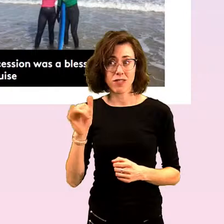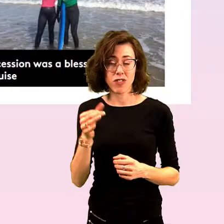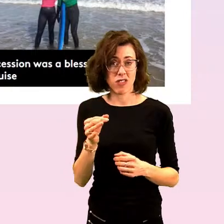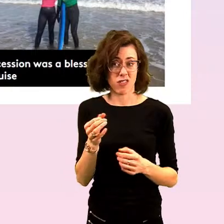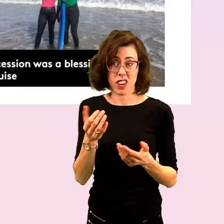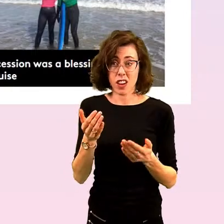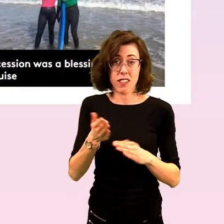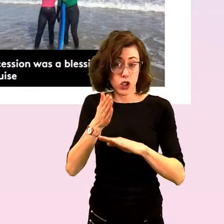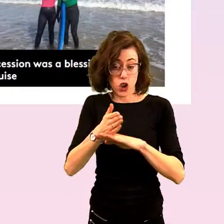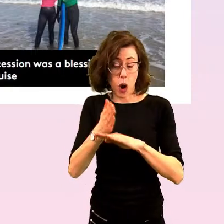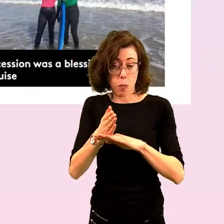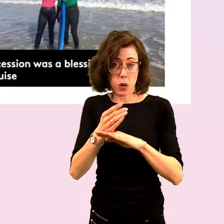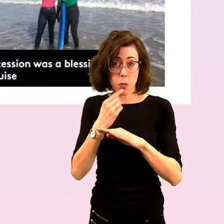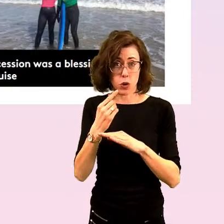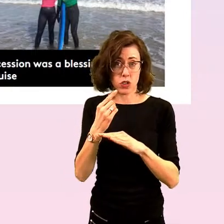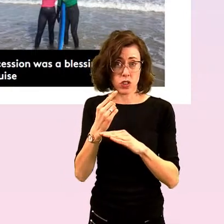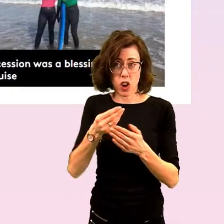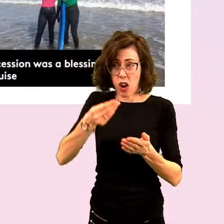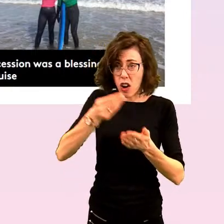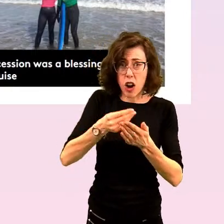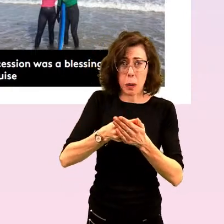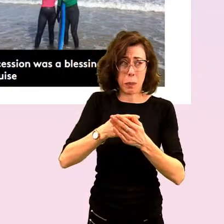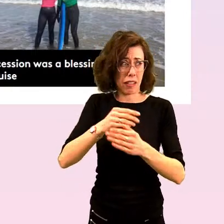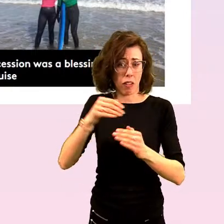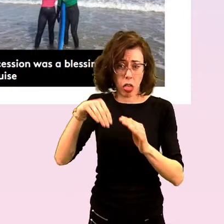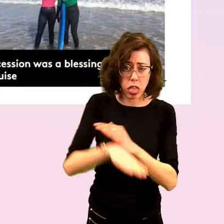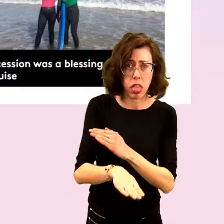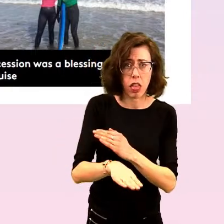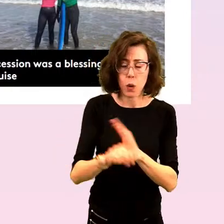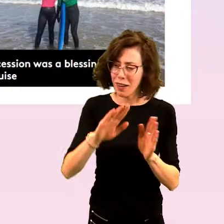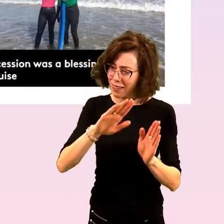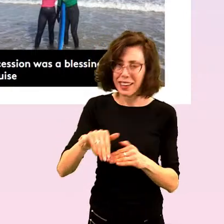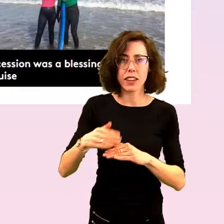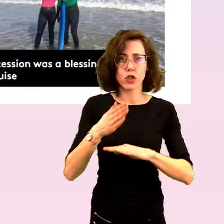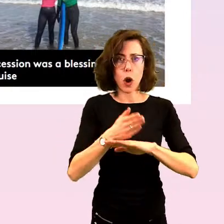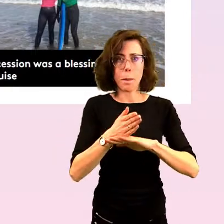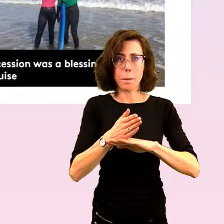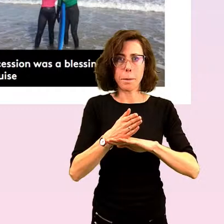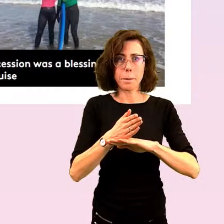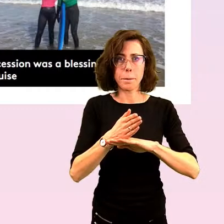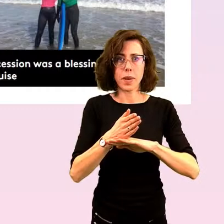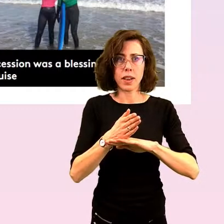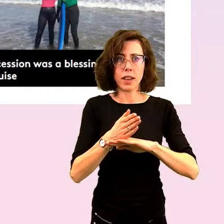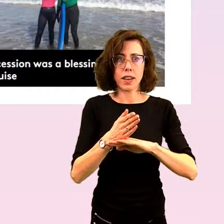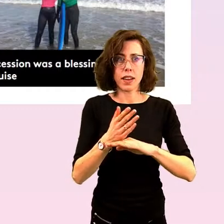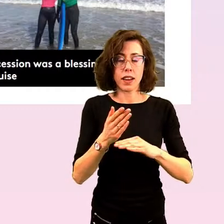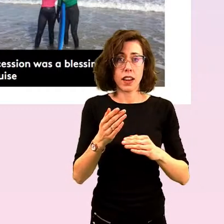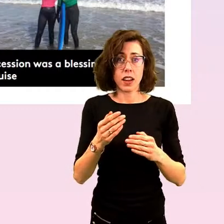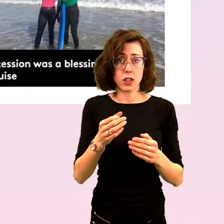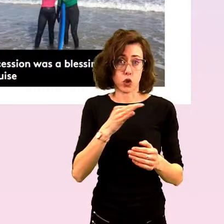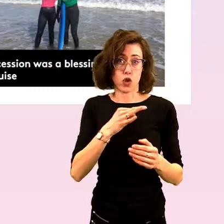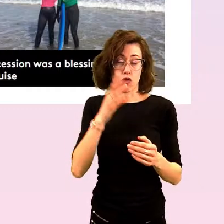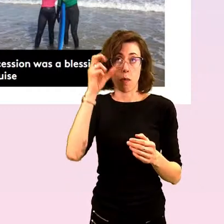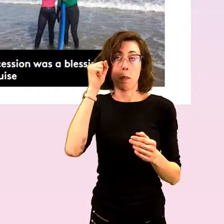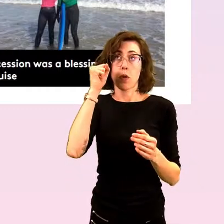to the recession at the time. So, it's good to remember, that, okay, we've never been where we are right now, but we have been in crisis times